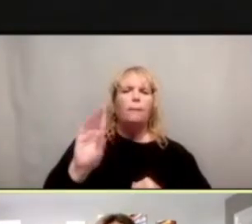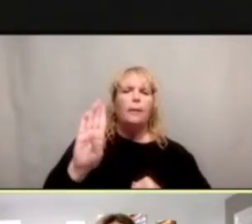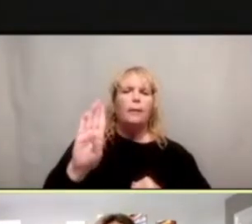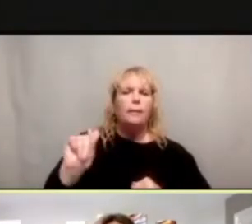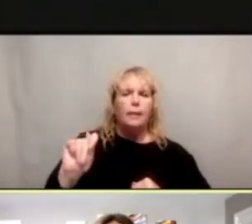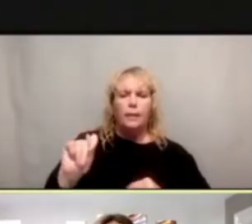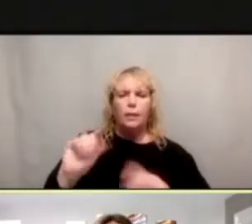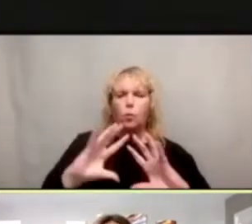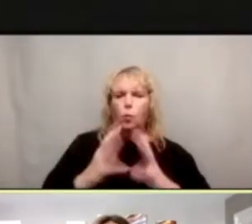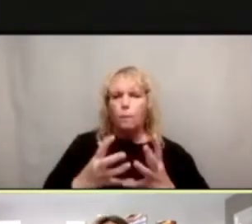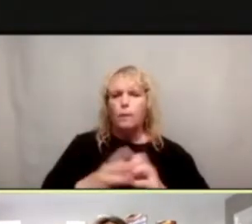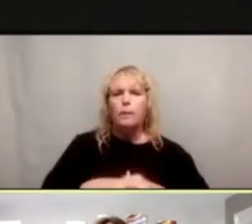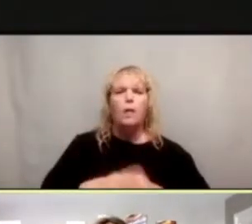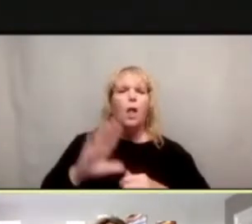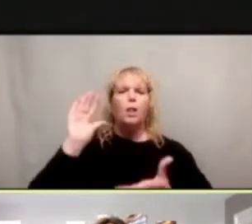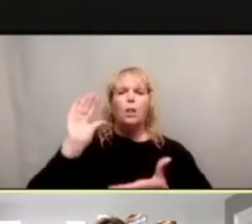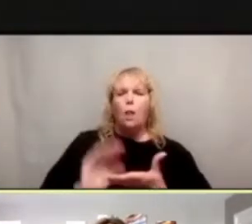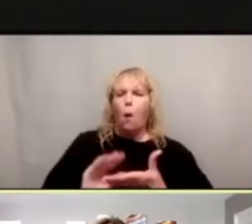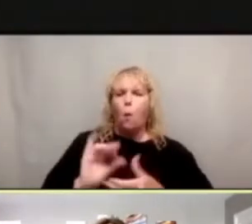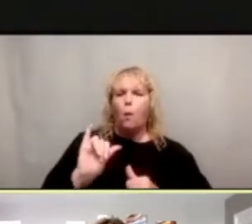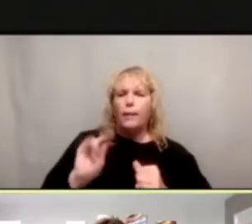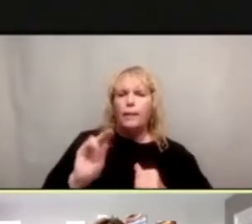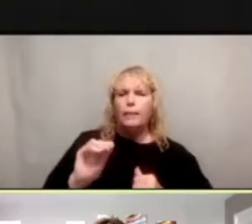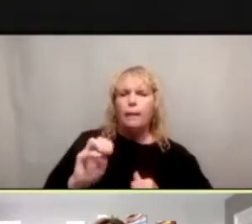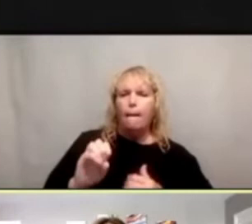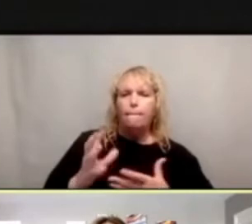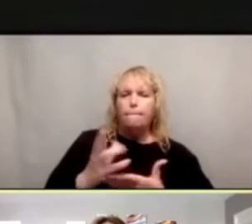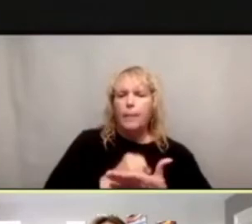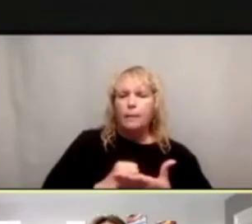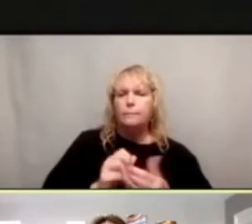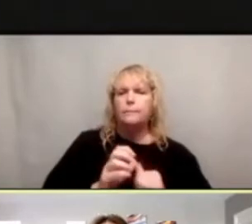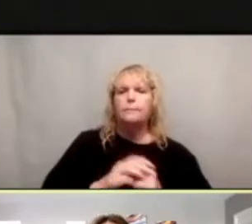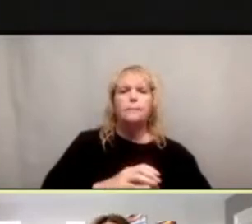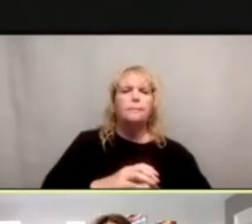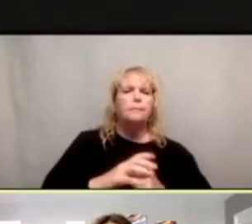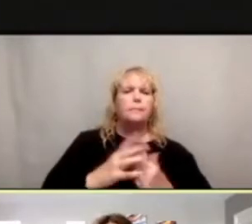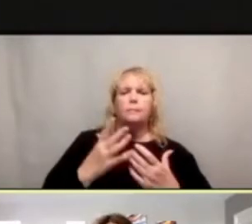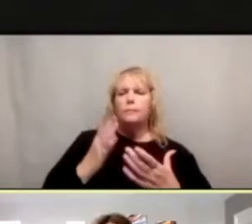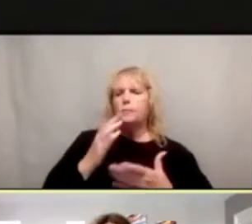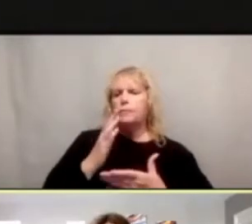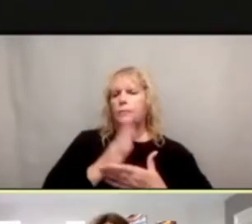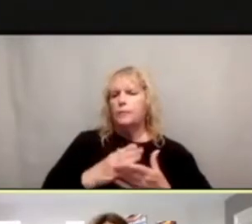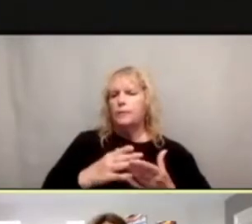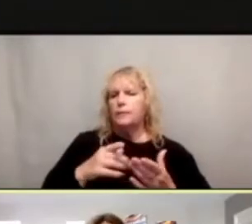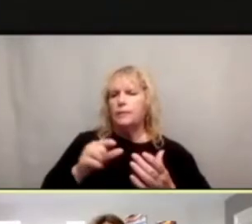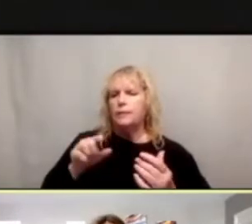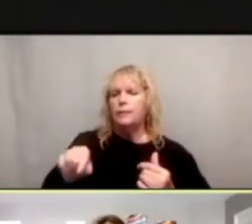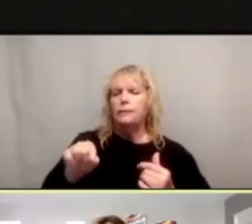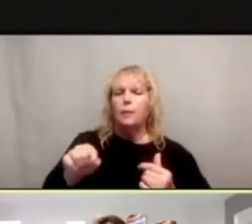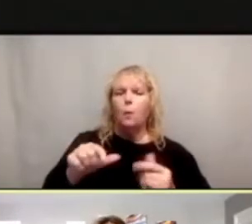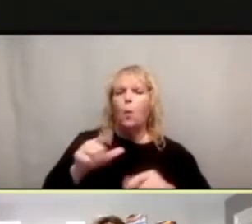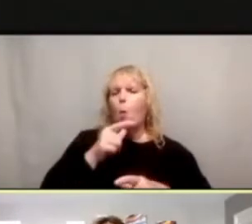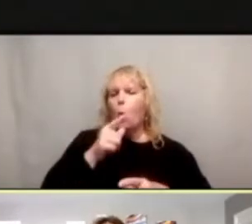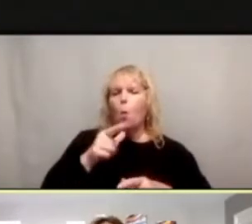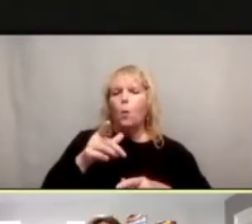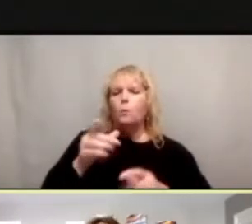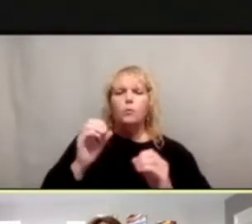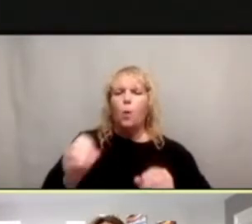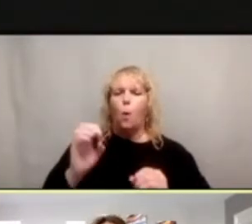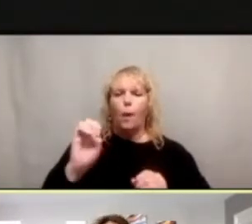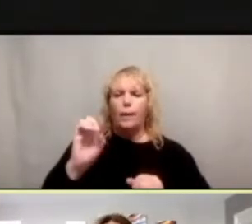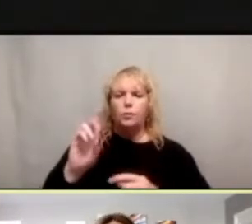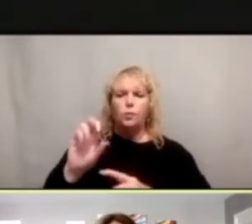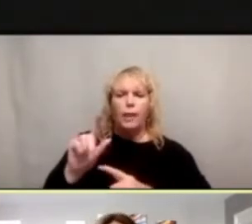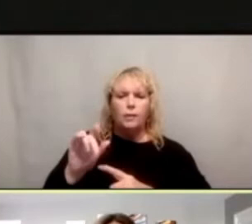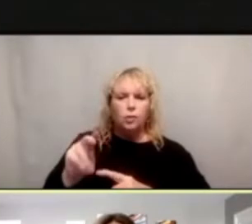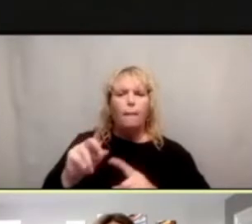low income populations, those with limited education and who are in what we call blue collar positions, had